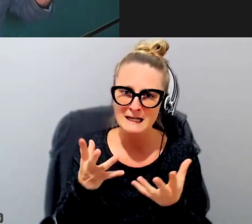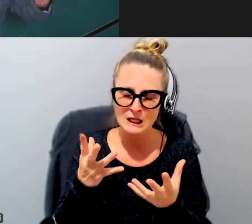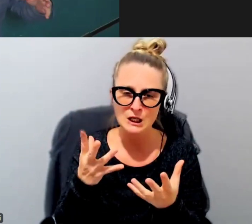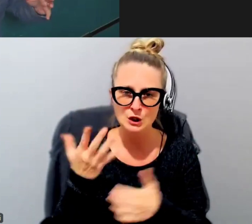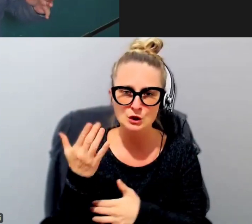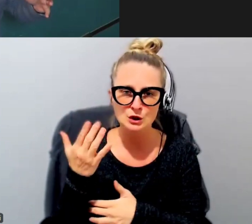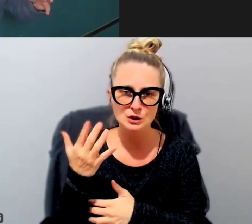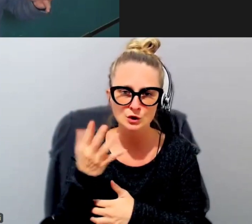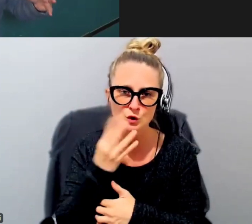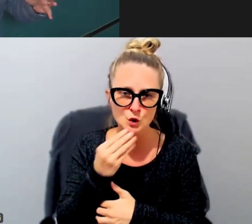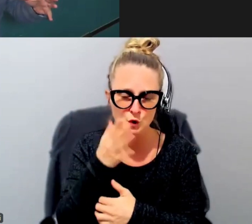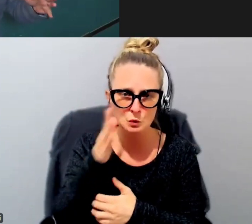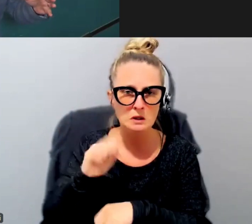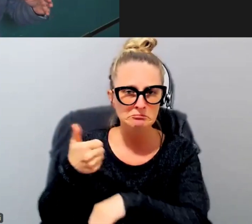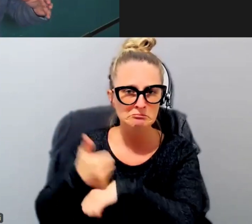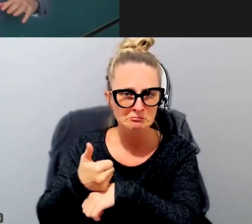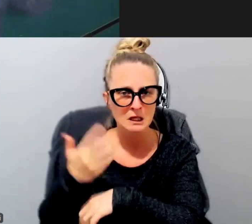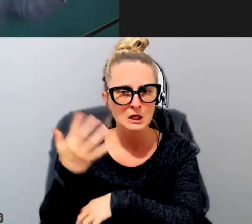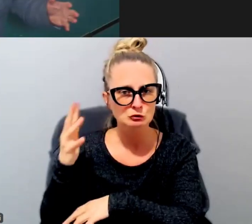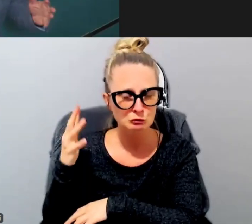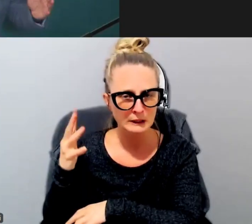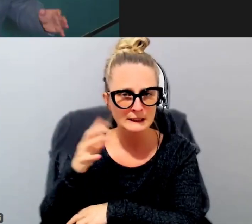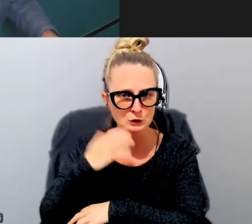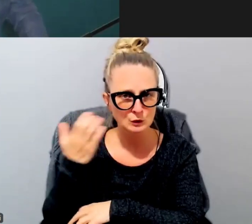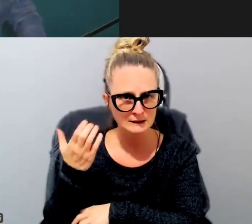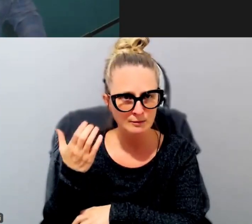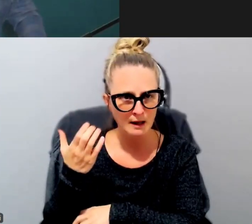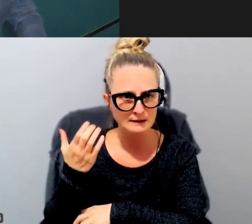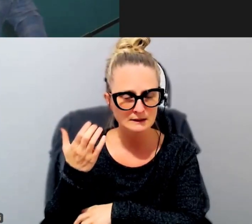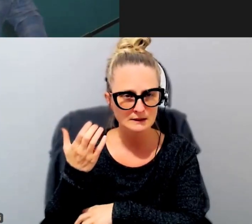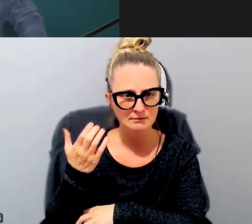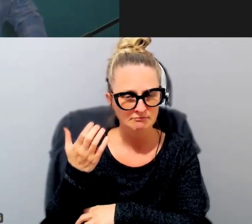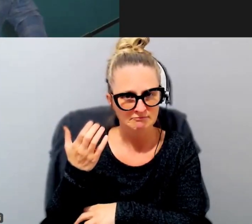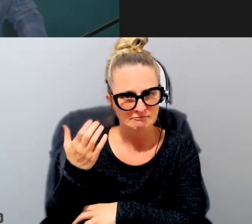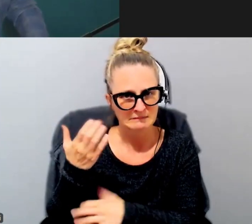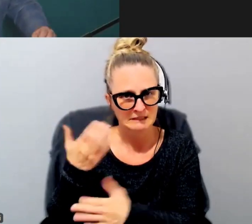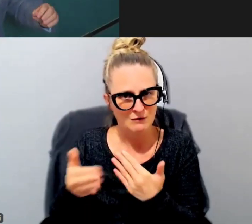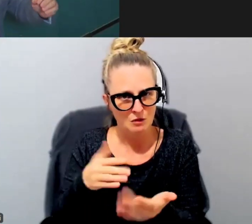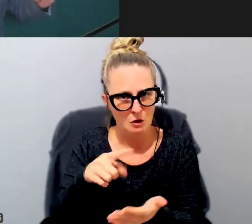at a certain time in American history when no one in that household was Christian.